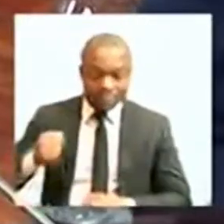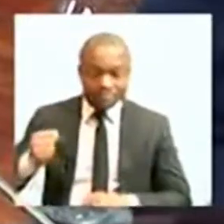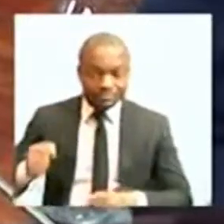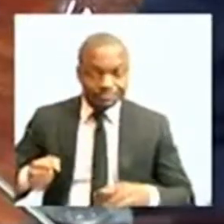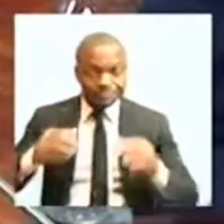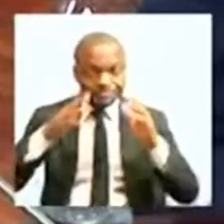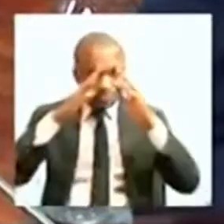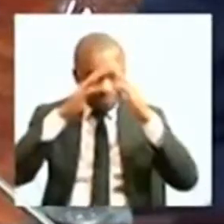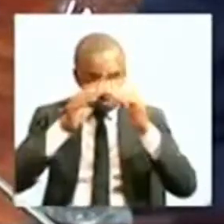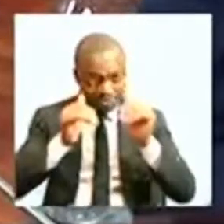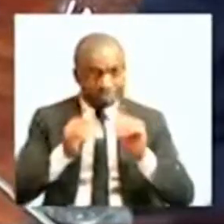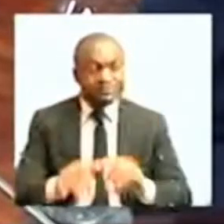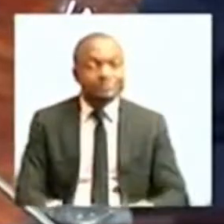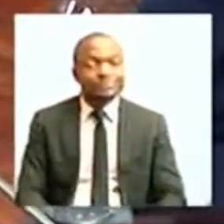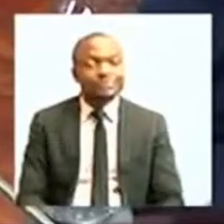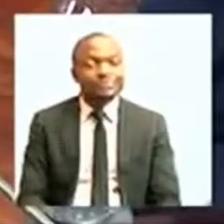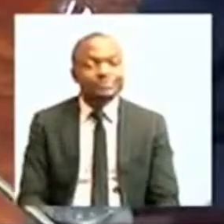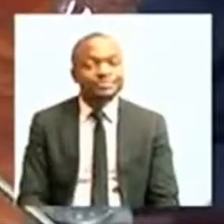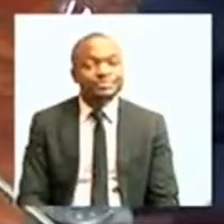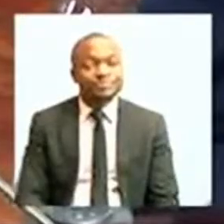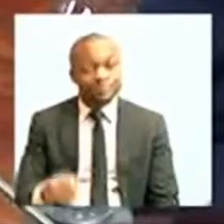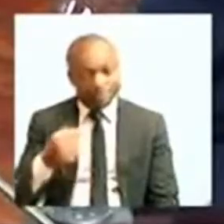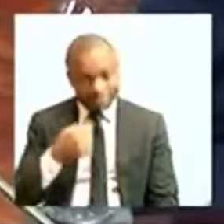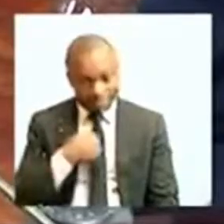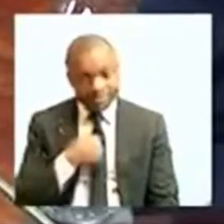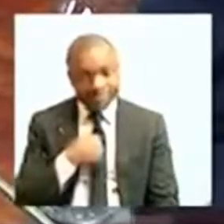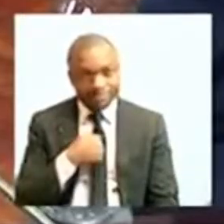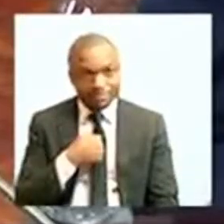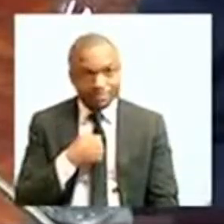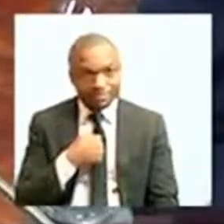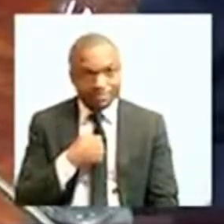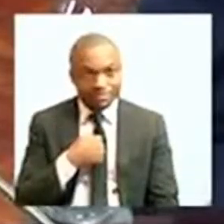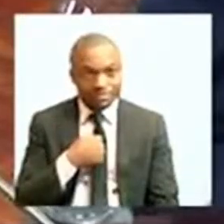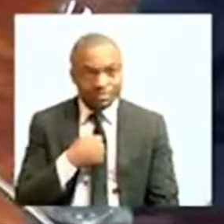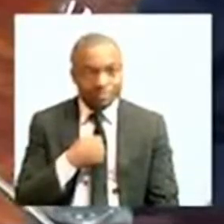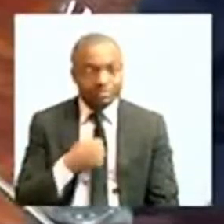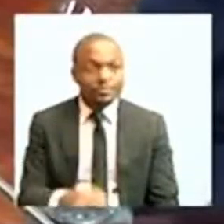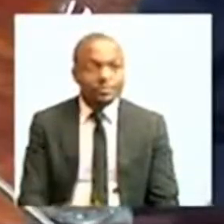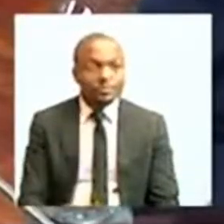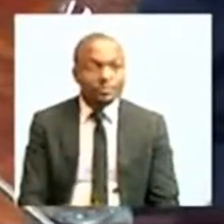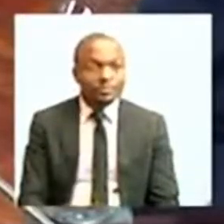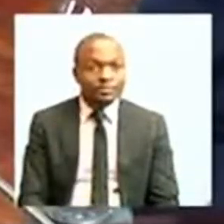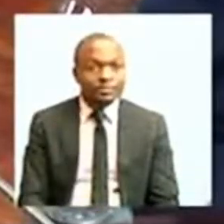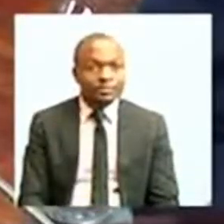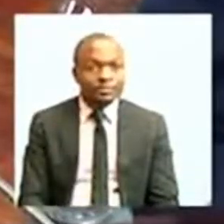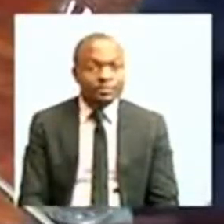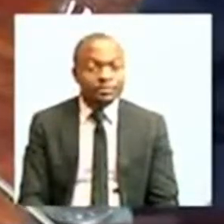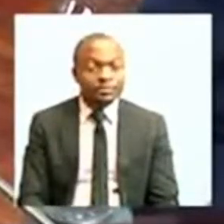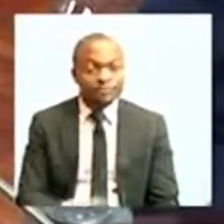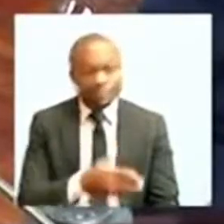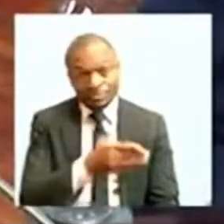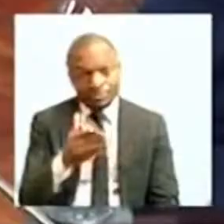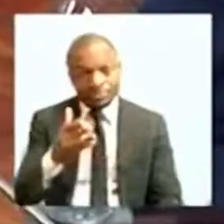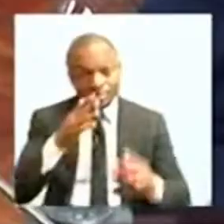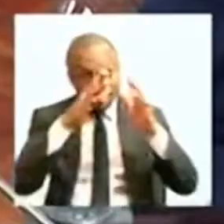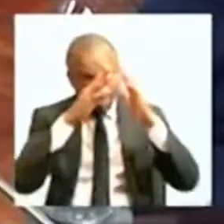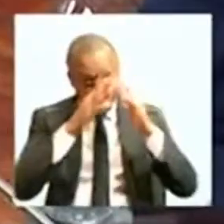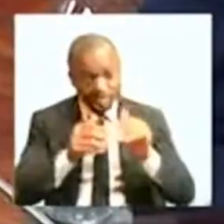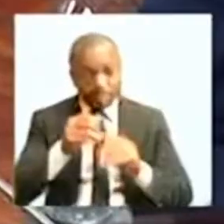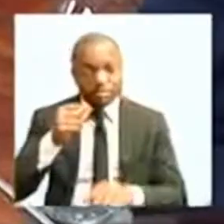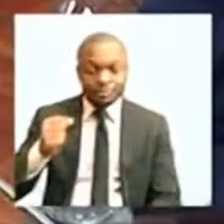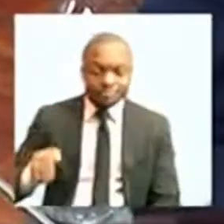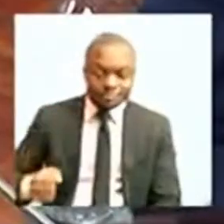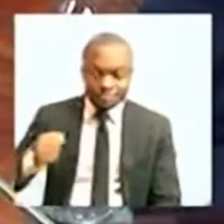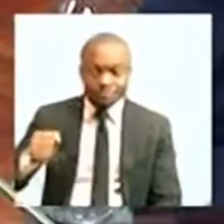Palaces, I am with the clerk, House of Chiefs, as well as the